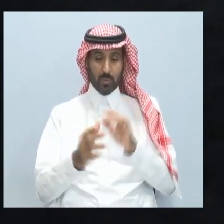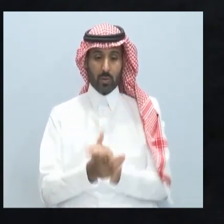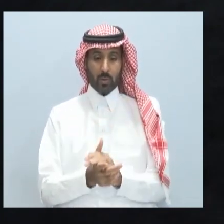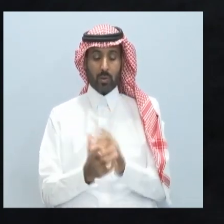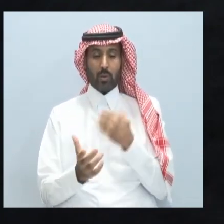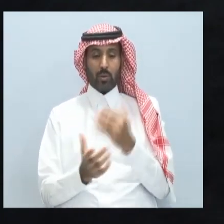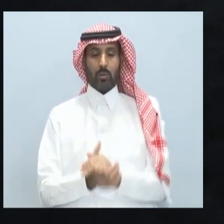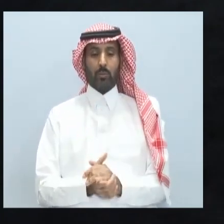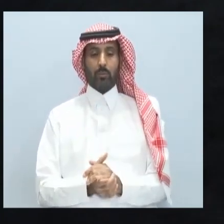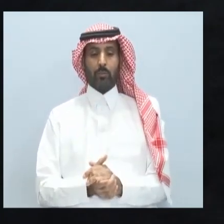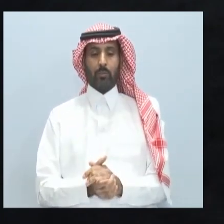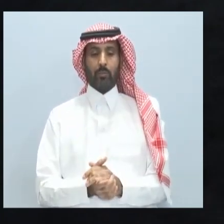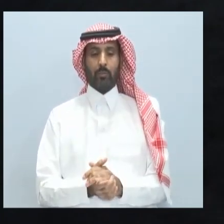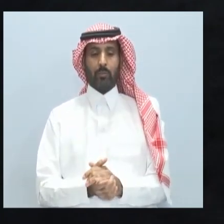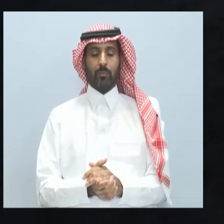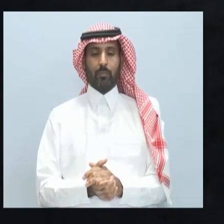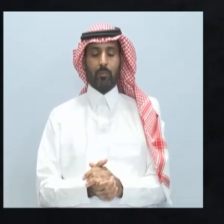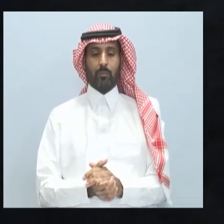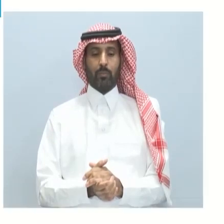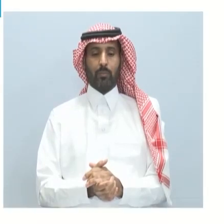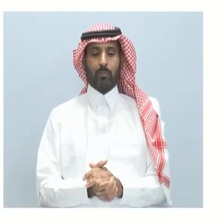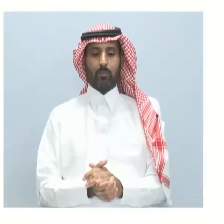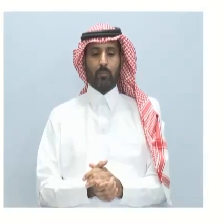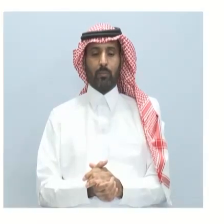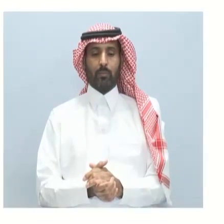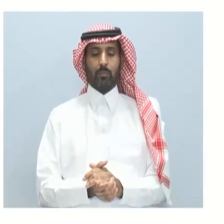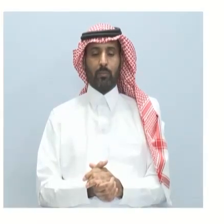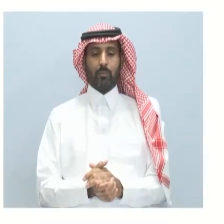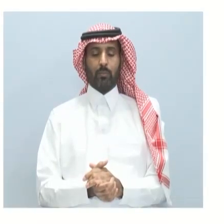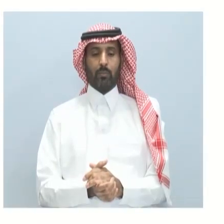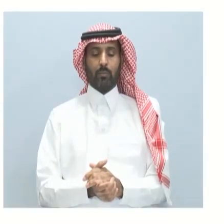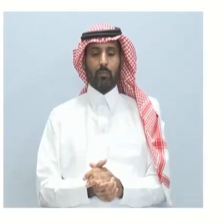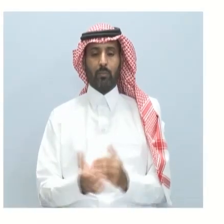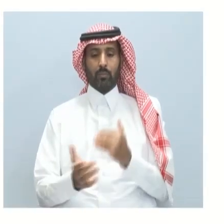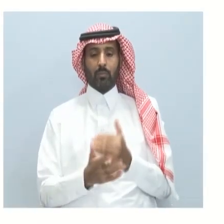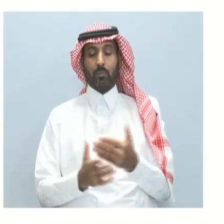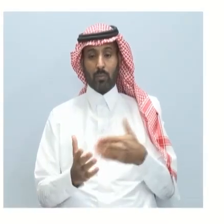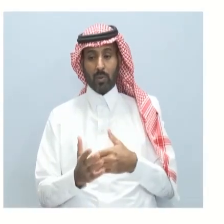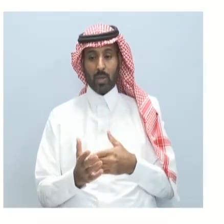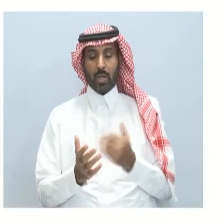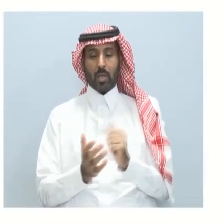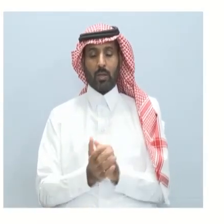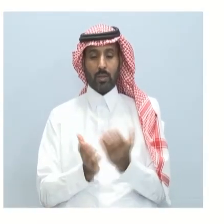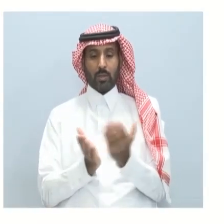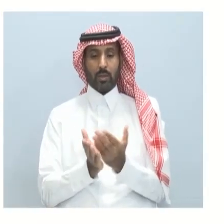incidents to talk about in your essays. Now I'm going to end my